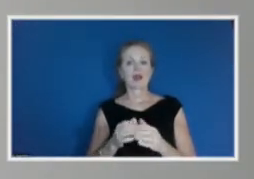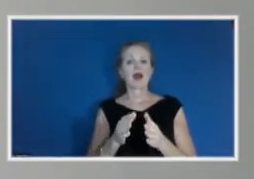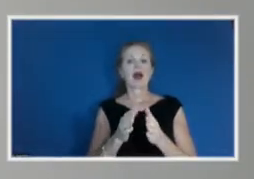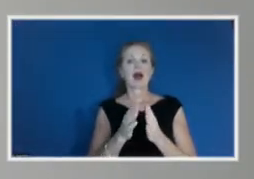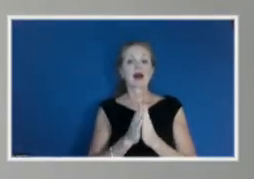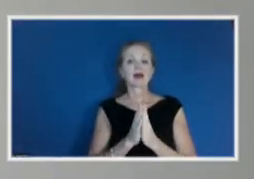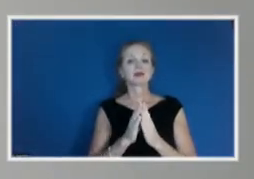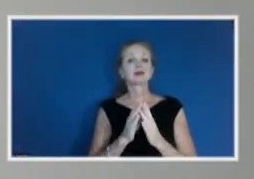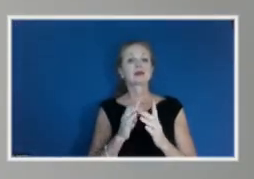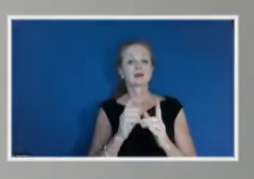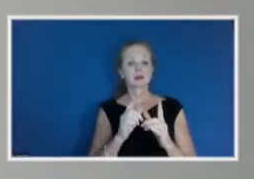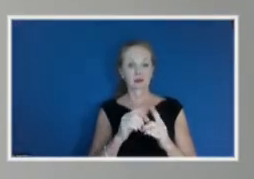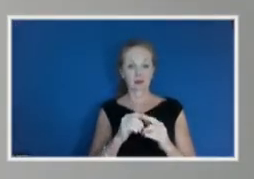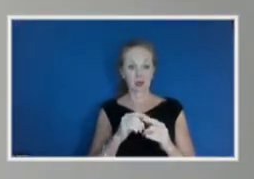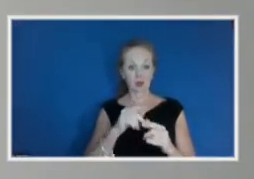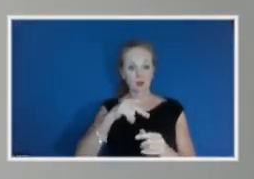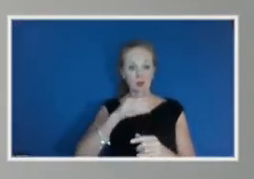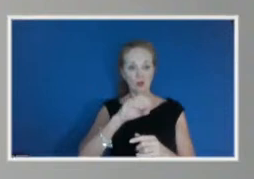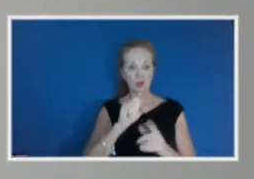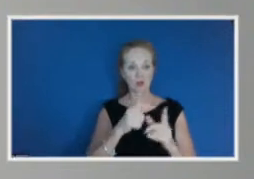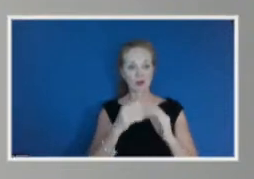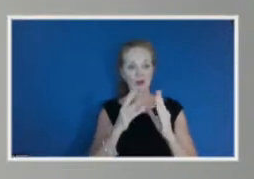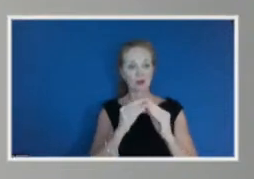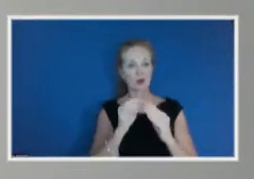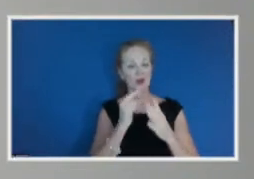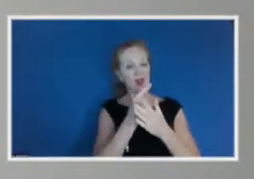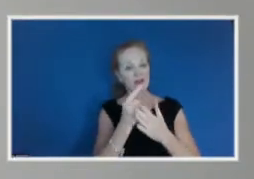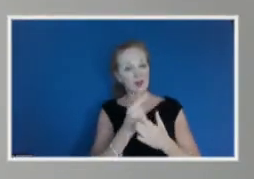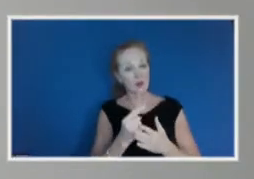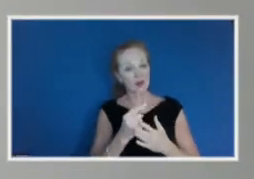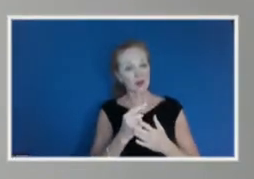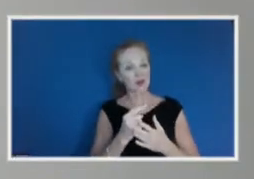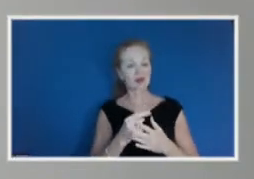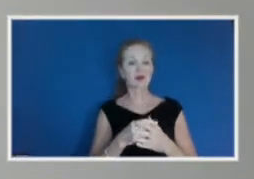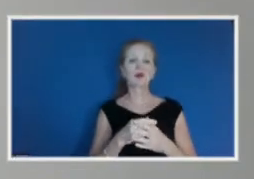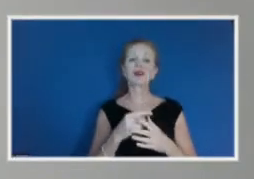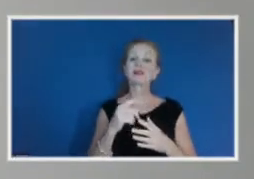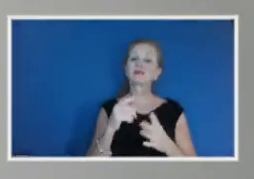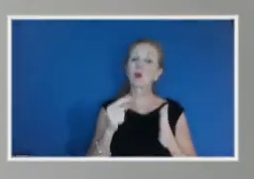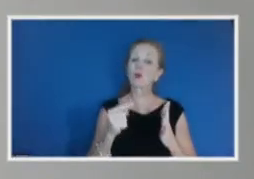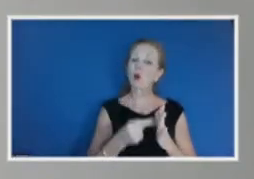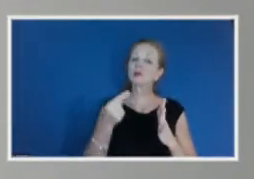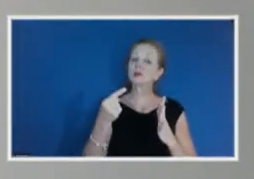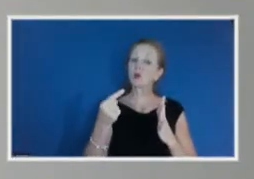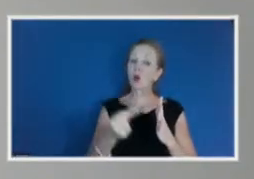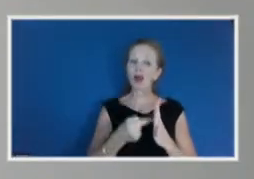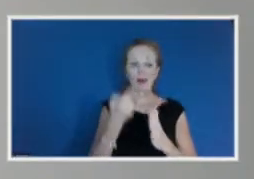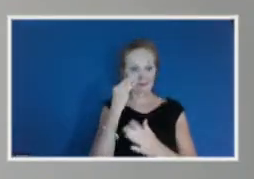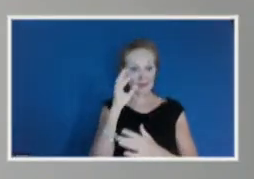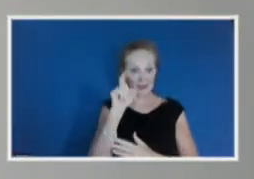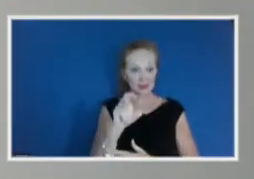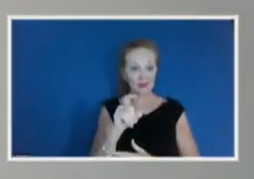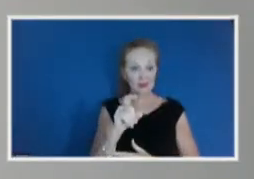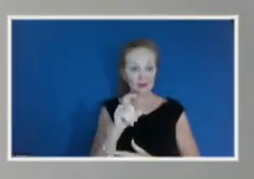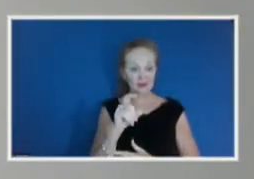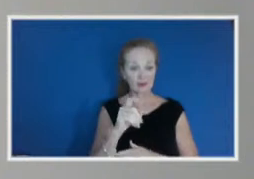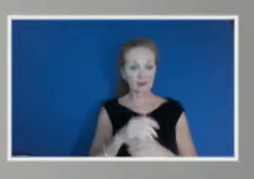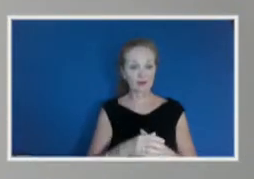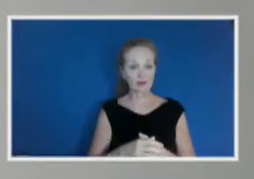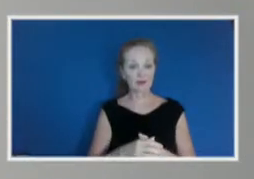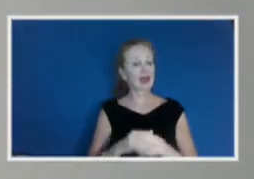week, regardless if we have information or not. Press conferences will be done as needed, and so are interviews and